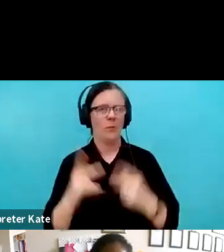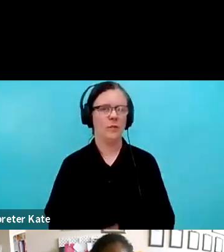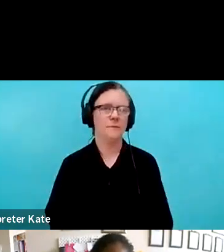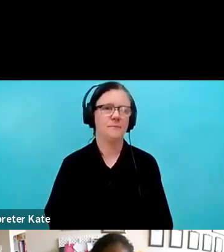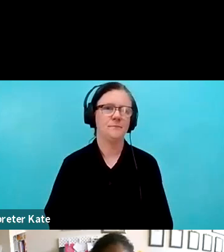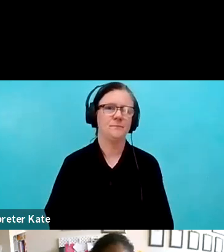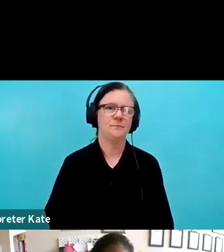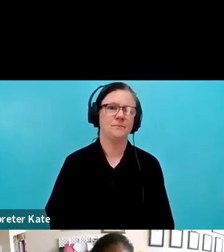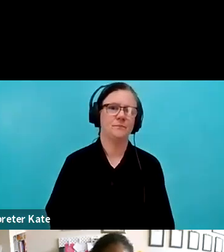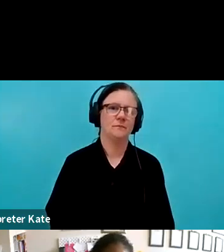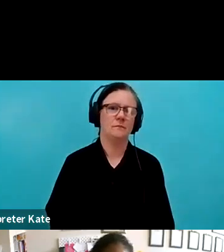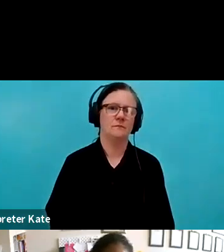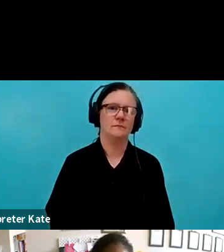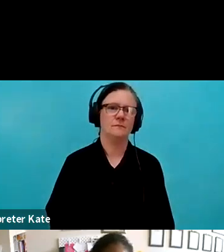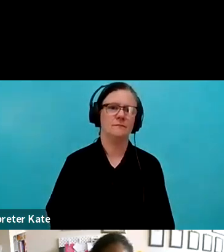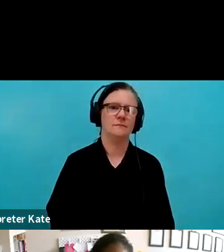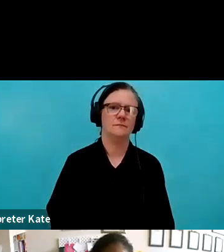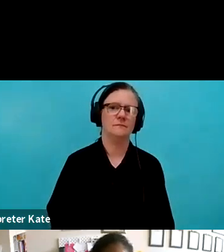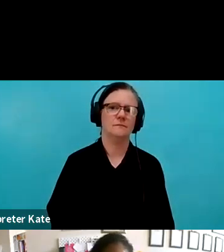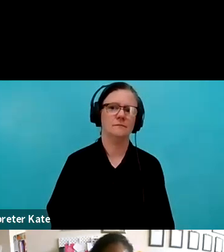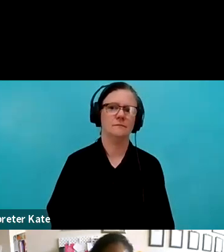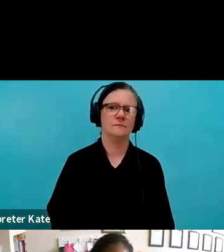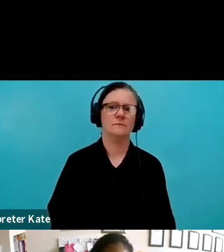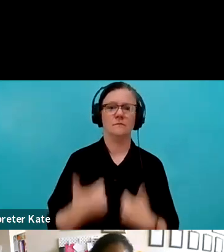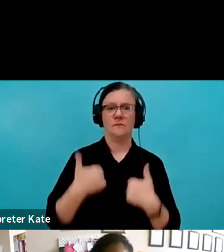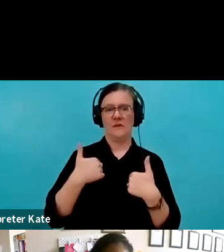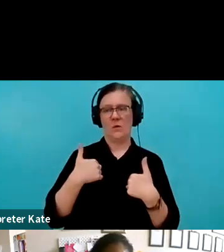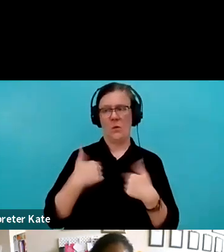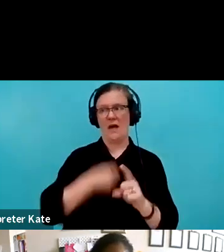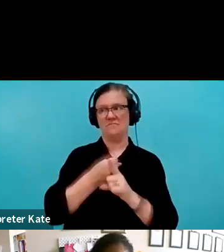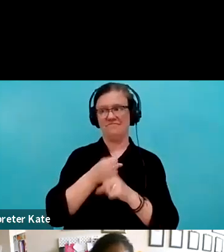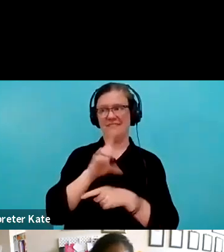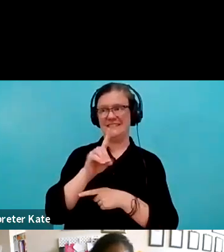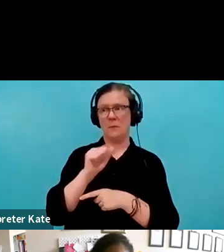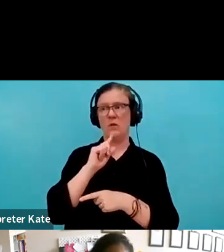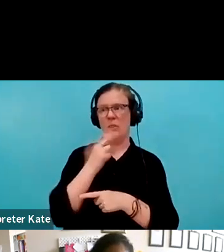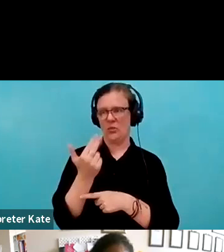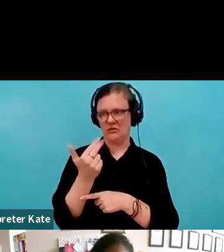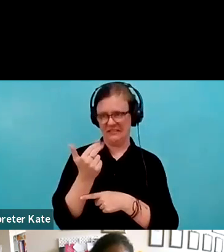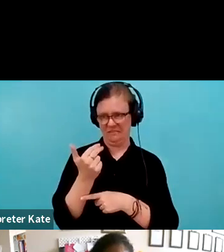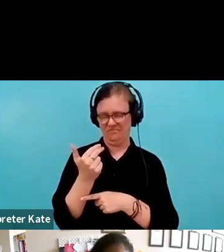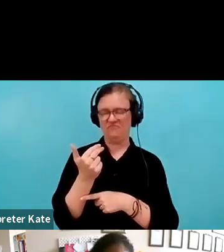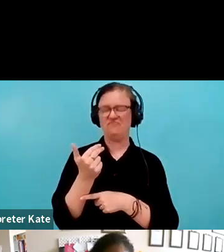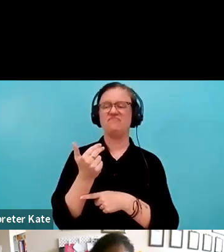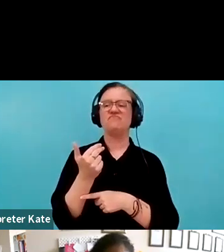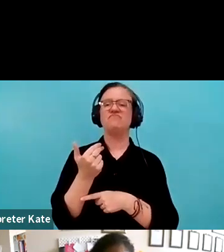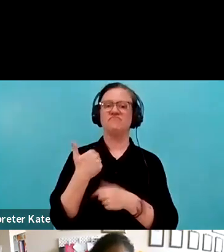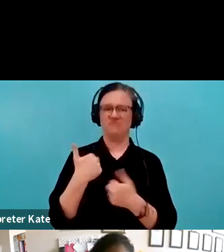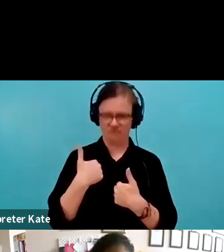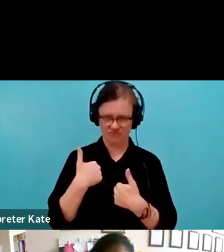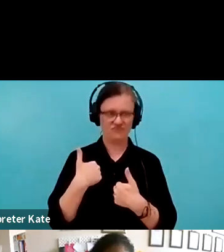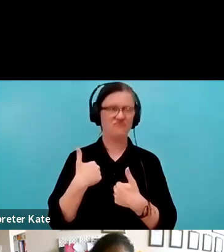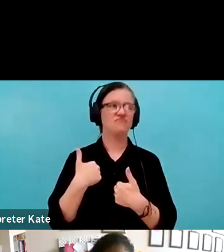Well, yeah, I became disabled at 13, so I was a child and